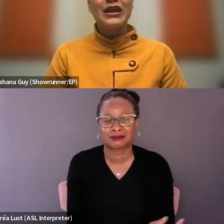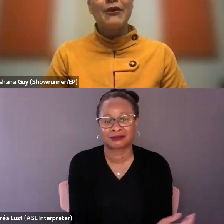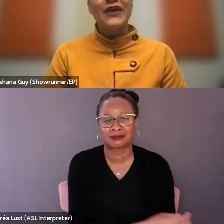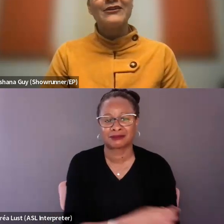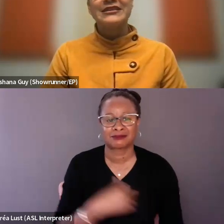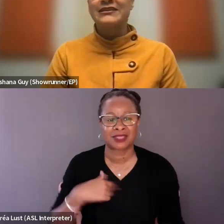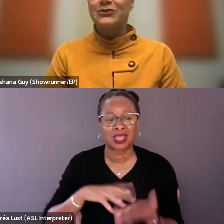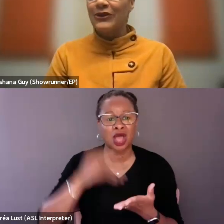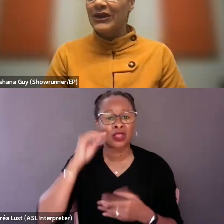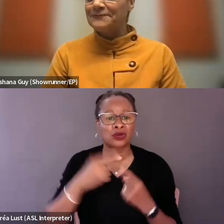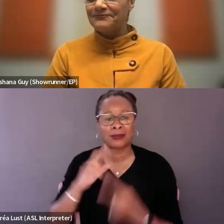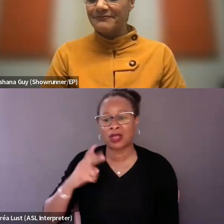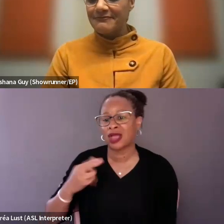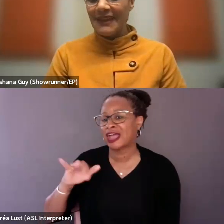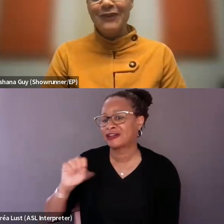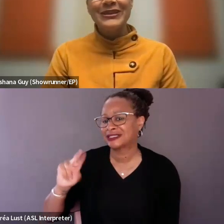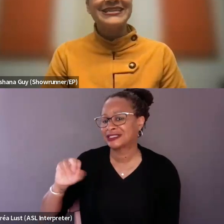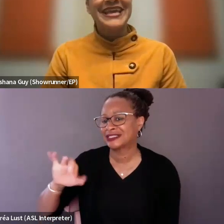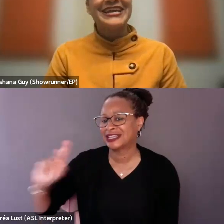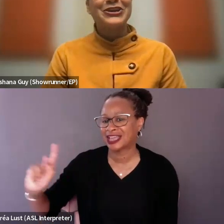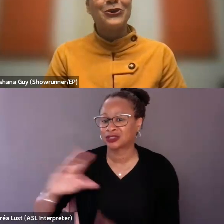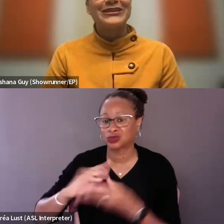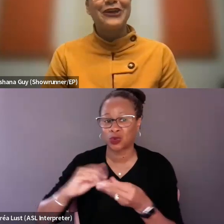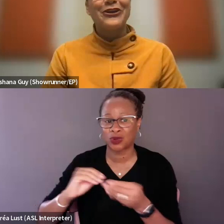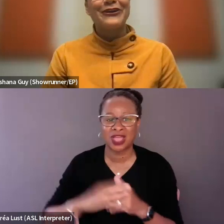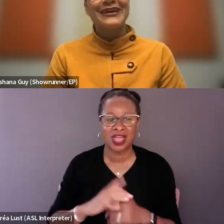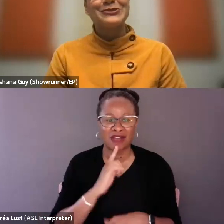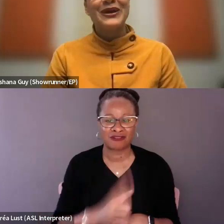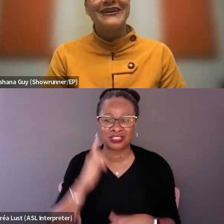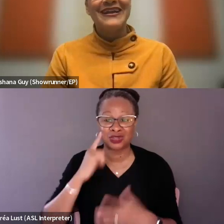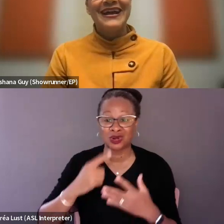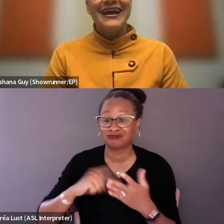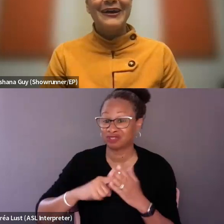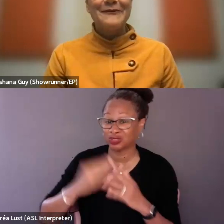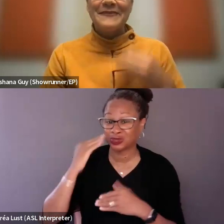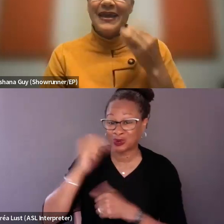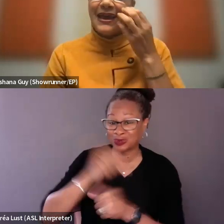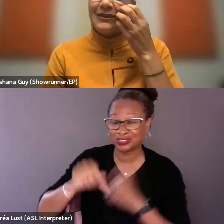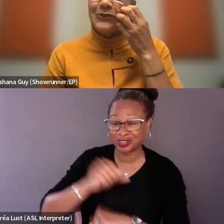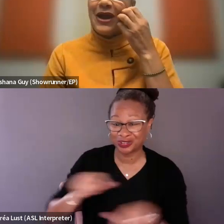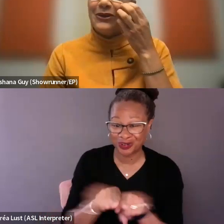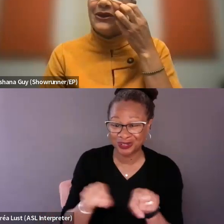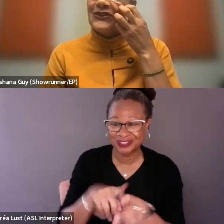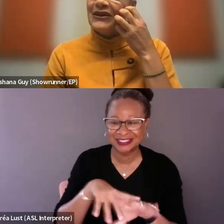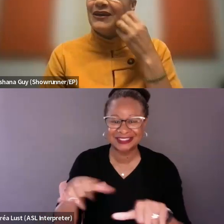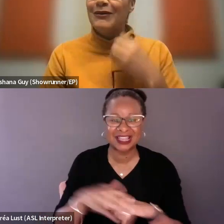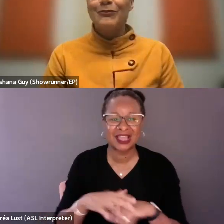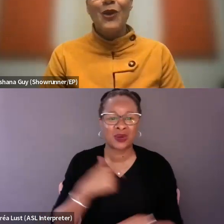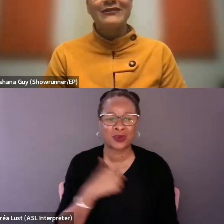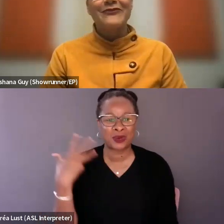We're learning about the Harris Neck story and really just getting to know each other as well. We were out on